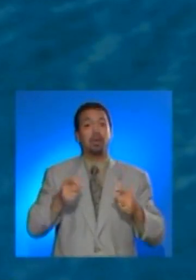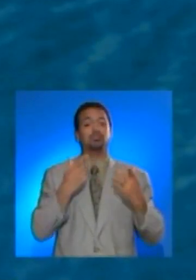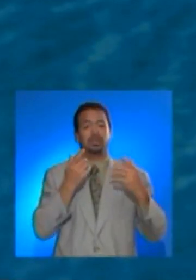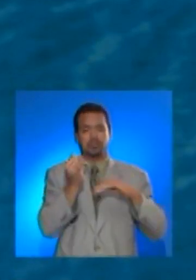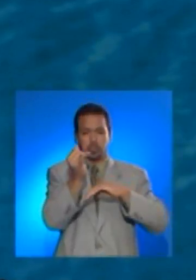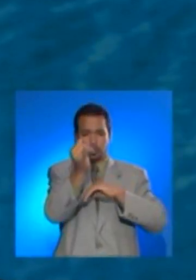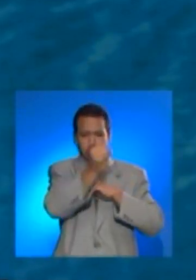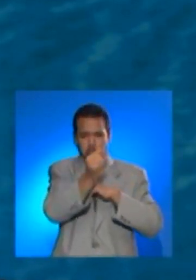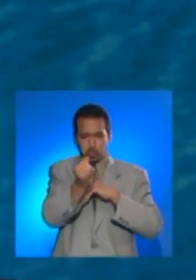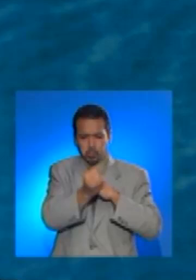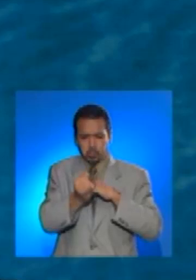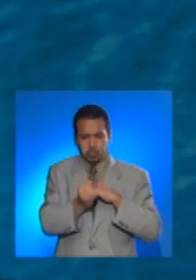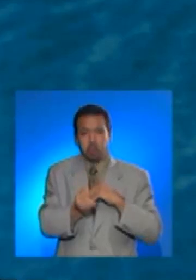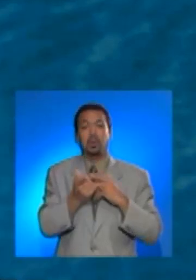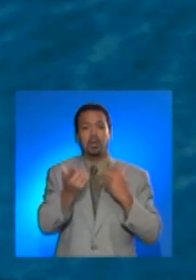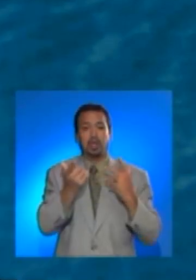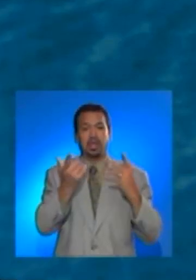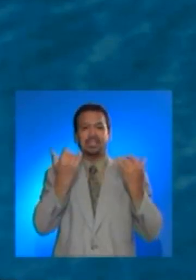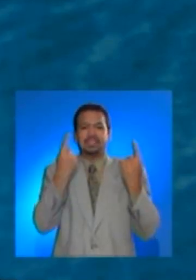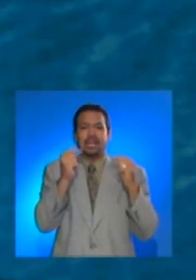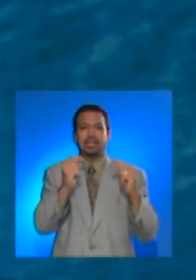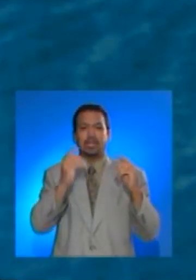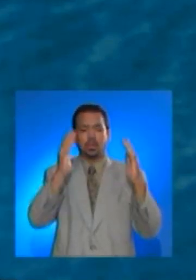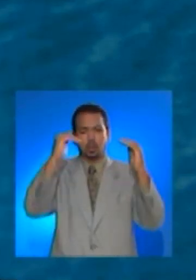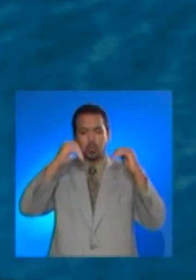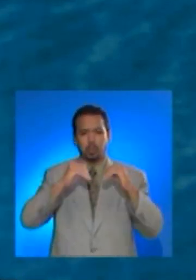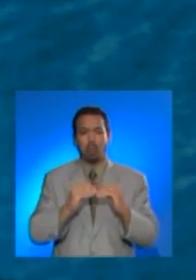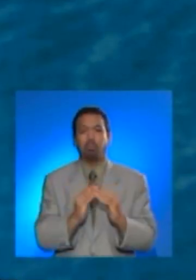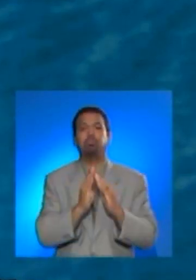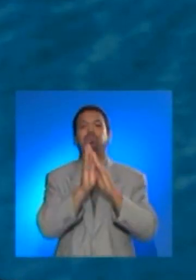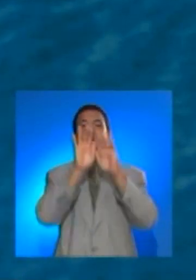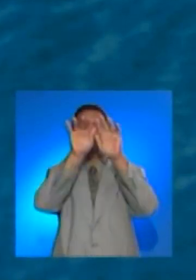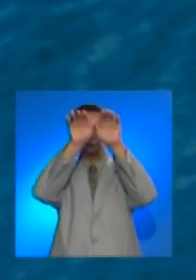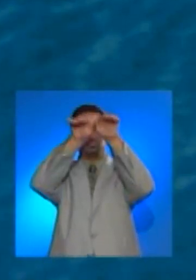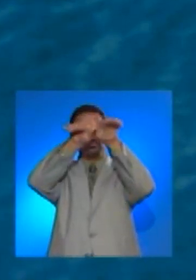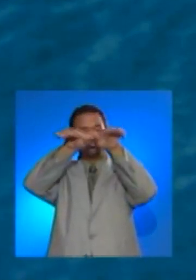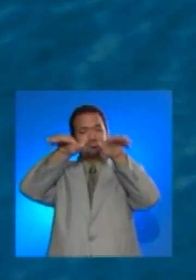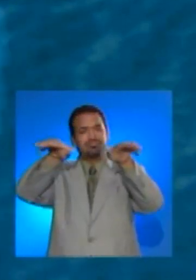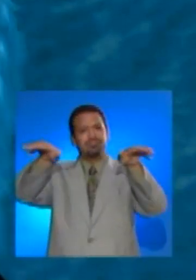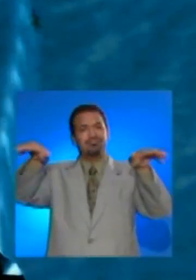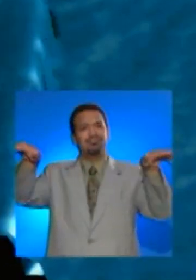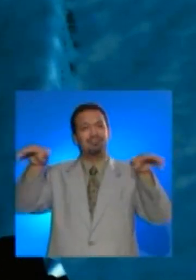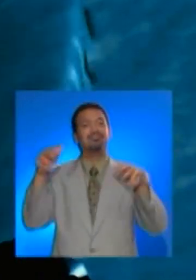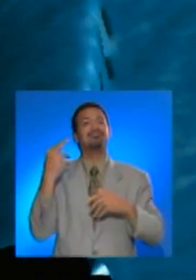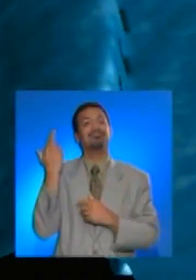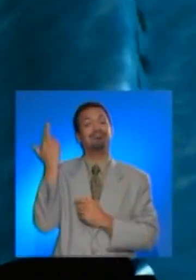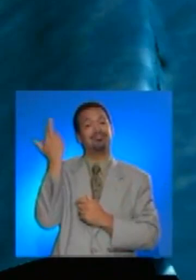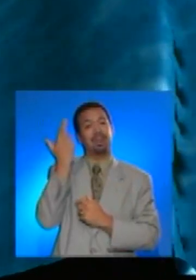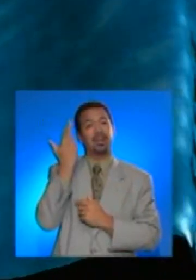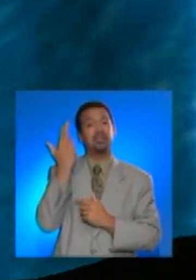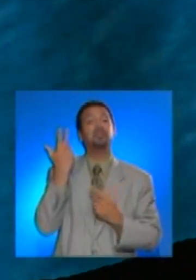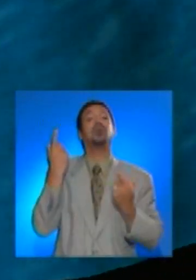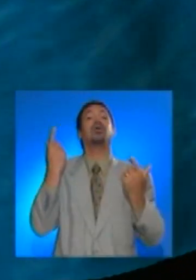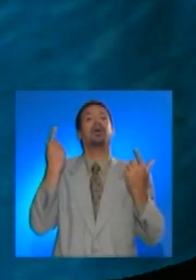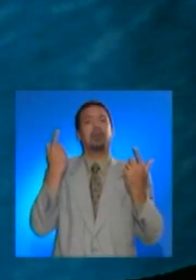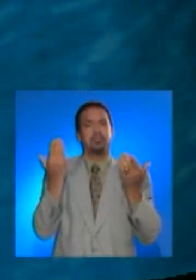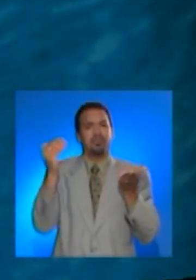level, inertia makes water rise, generating the train of waves known as